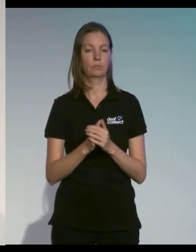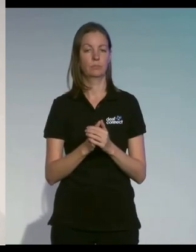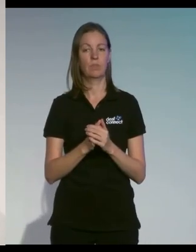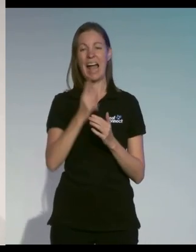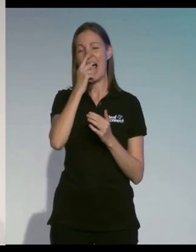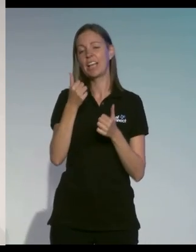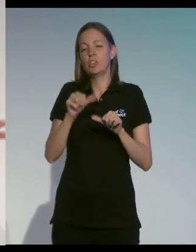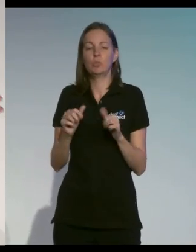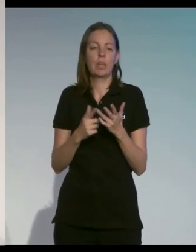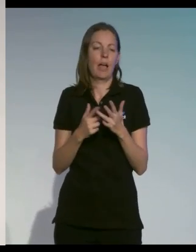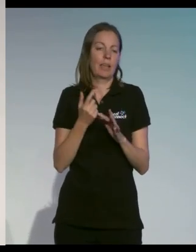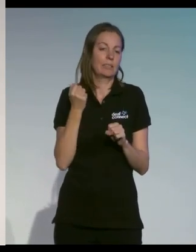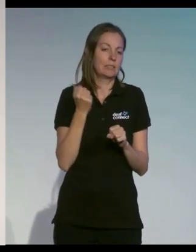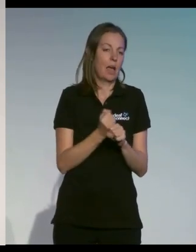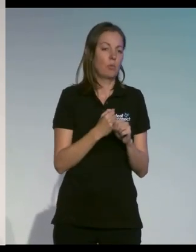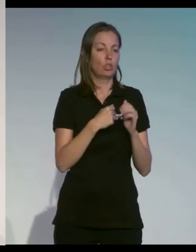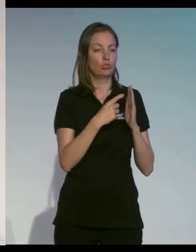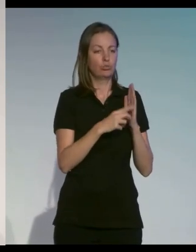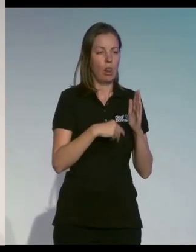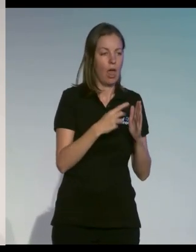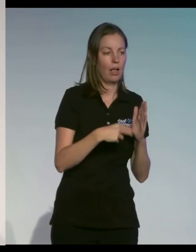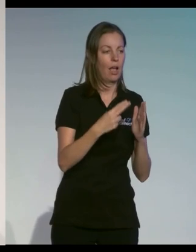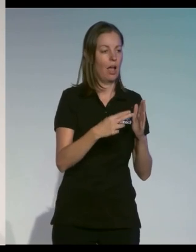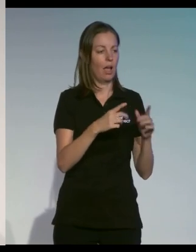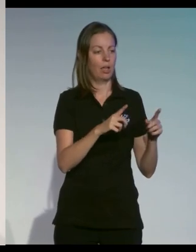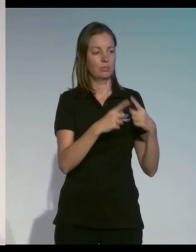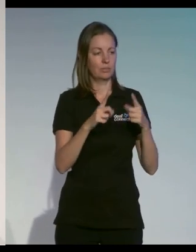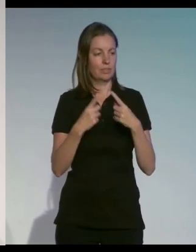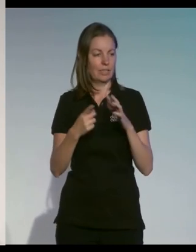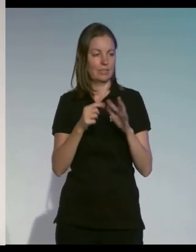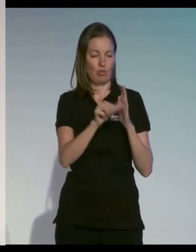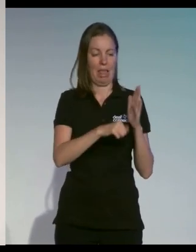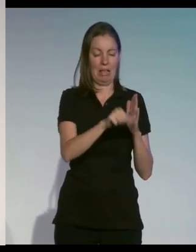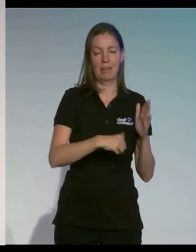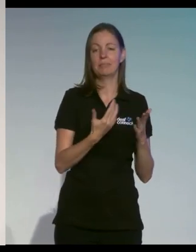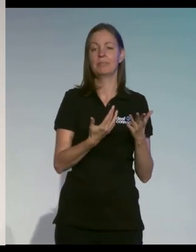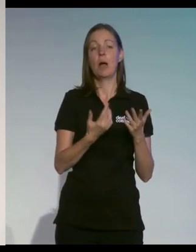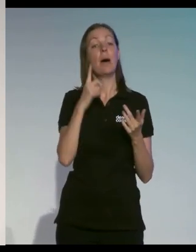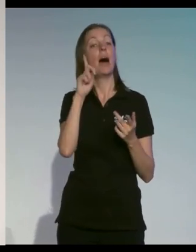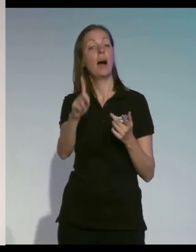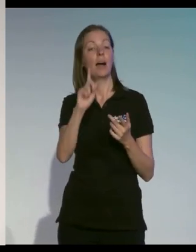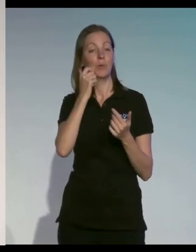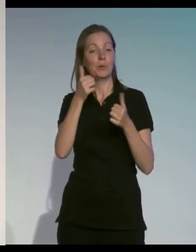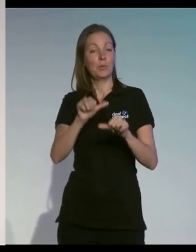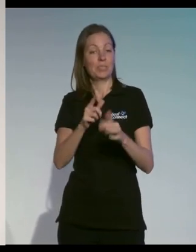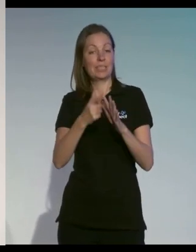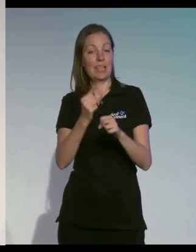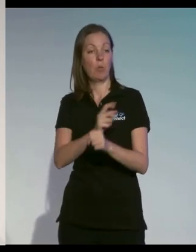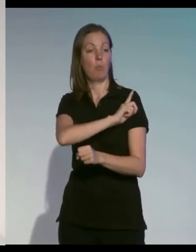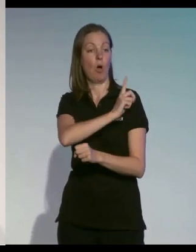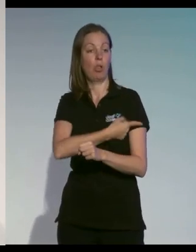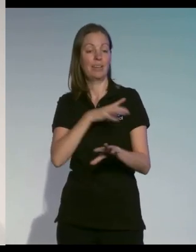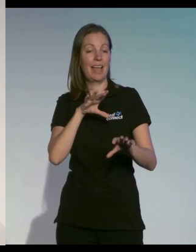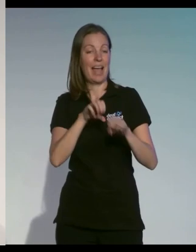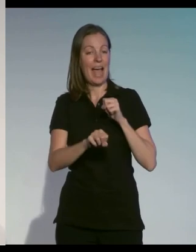is obviously one example, Sri Lanka and Rosanna's case is another. But I'm going to use the example of Poland and hate crime laws